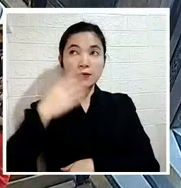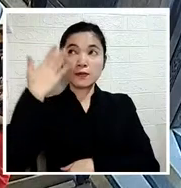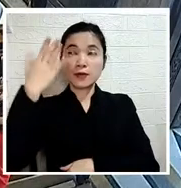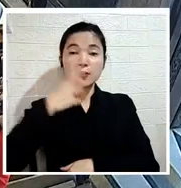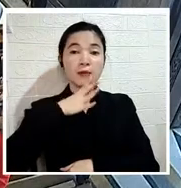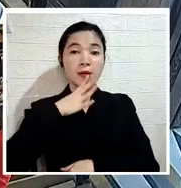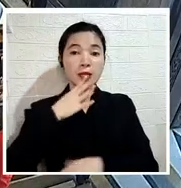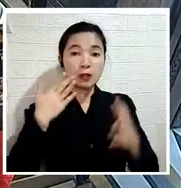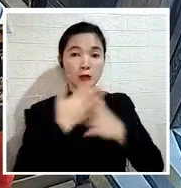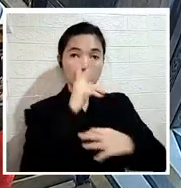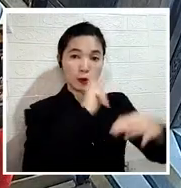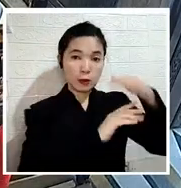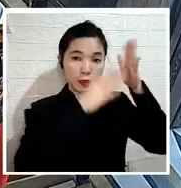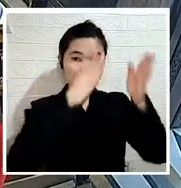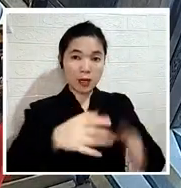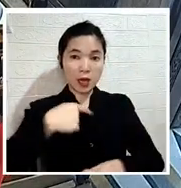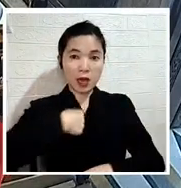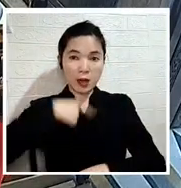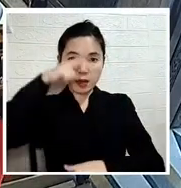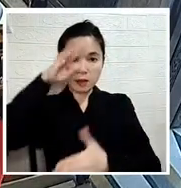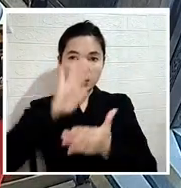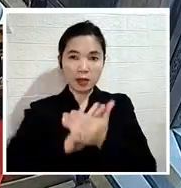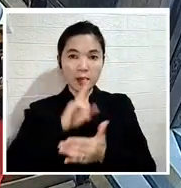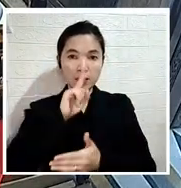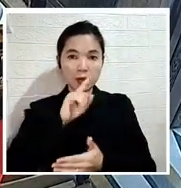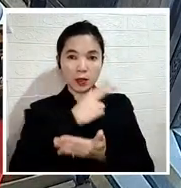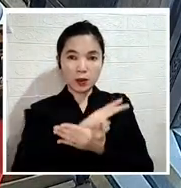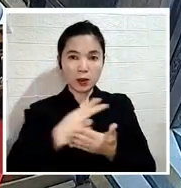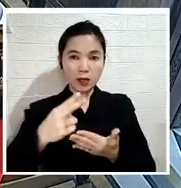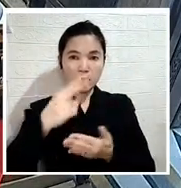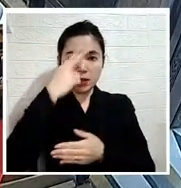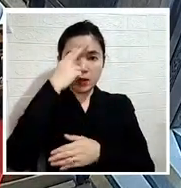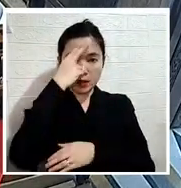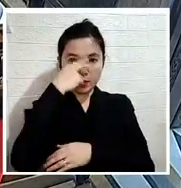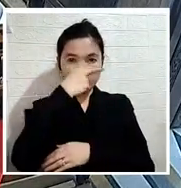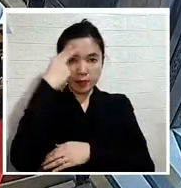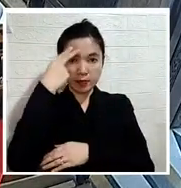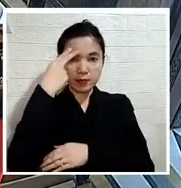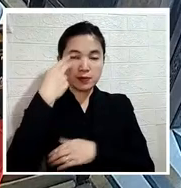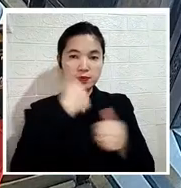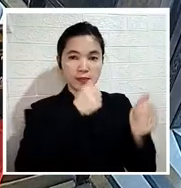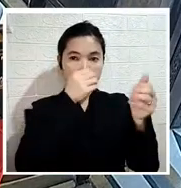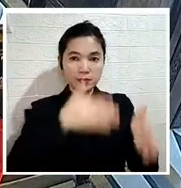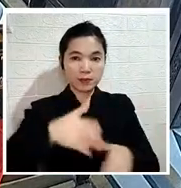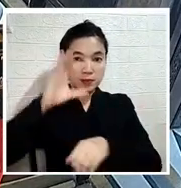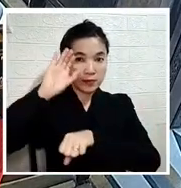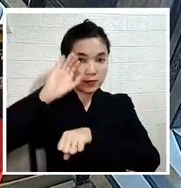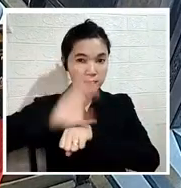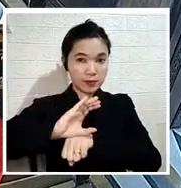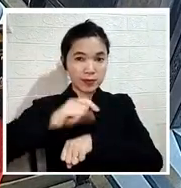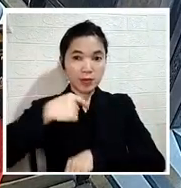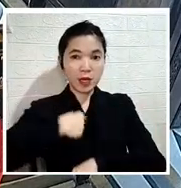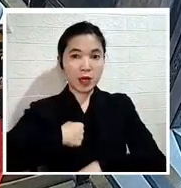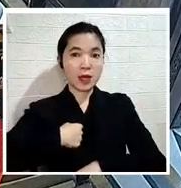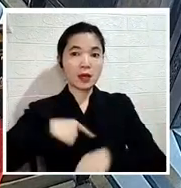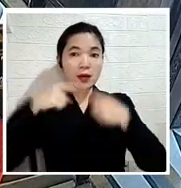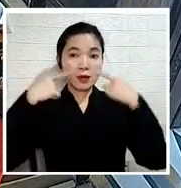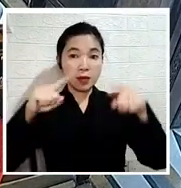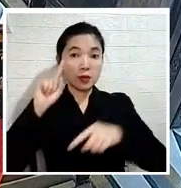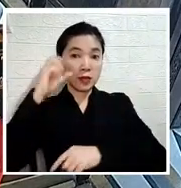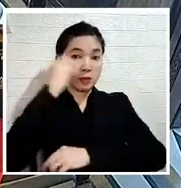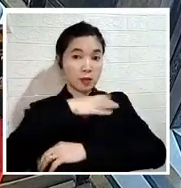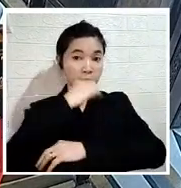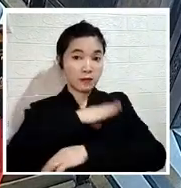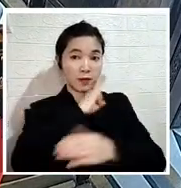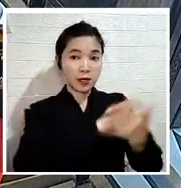prophets. I believe in one holy, Catholic, and apostolic Church. I confess one baptism for the forgiveness